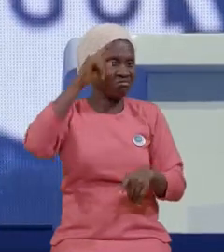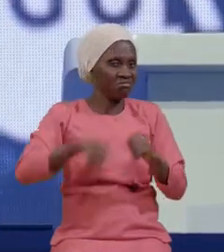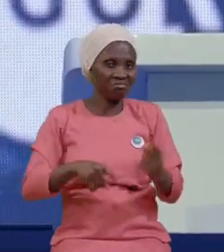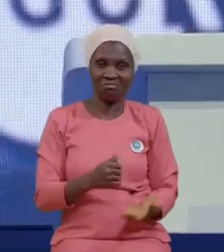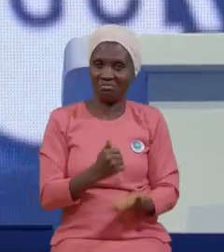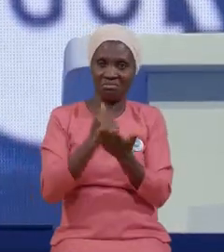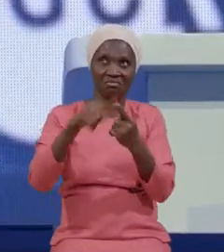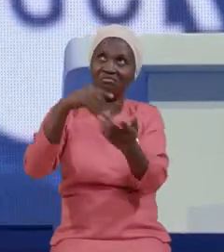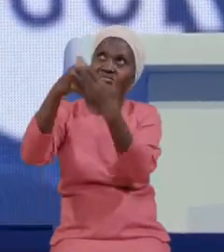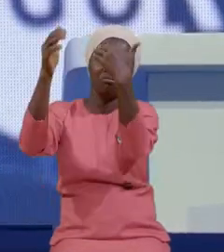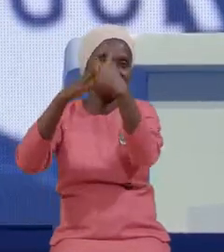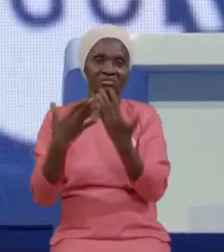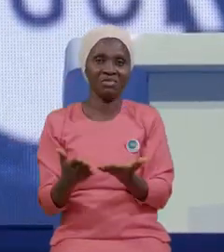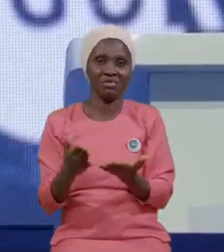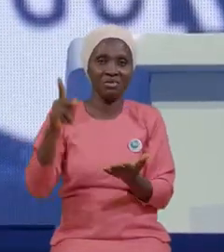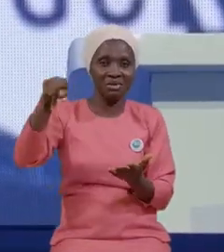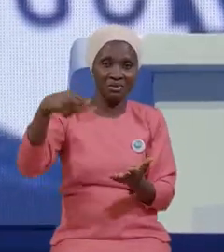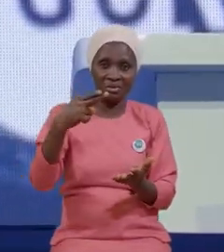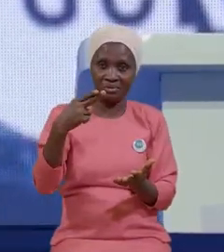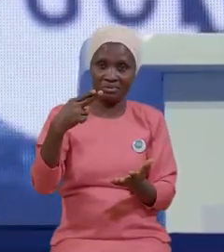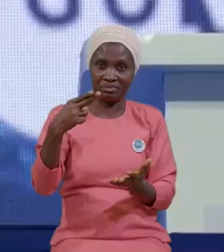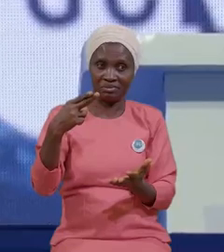Philosophy doesn't get you to heaven.